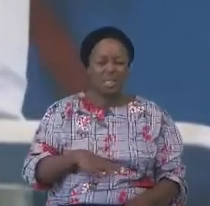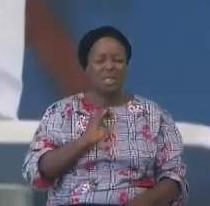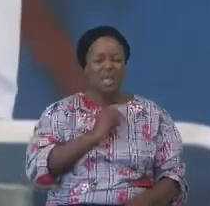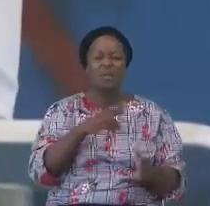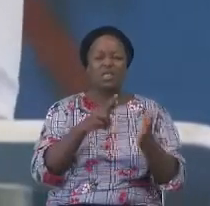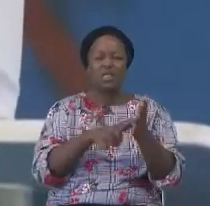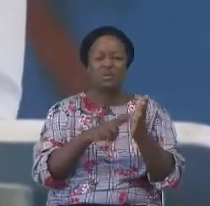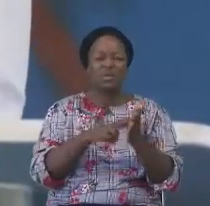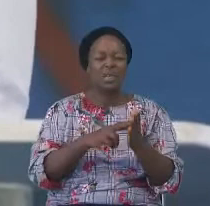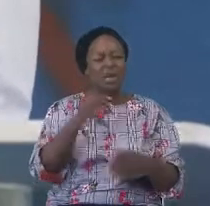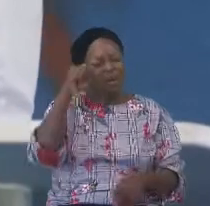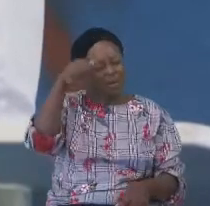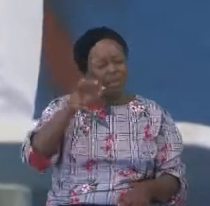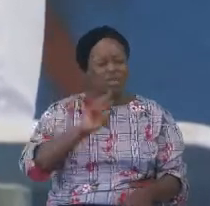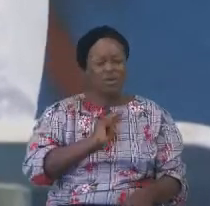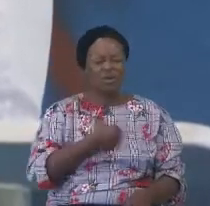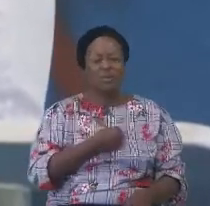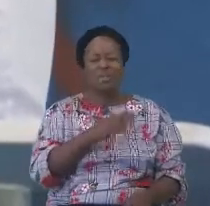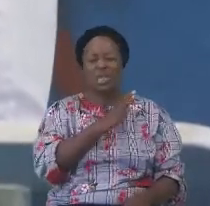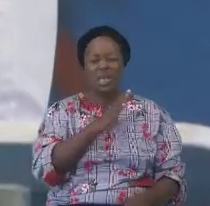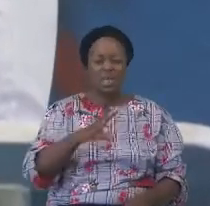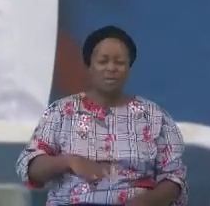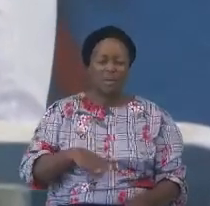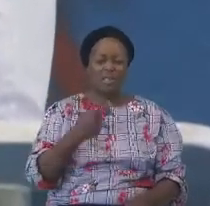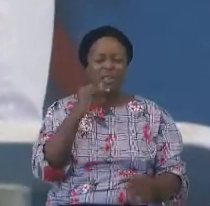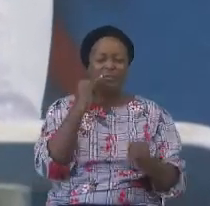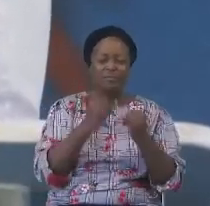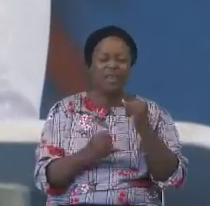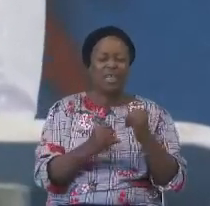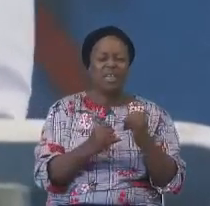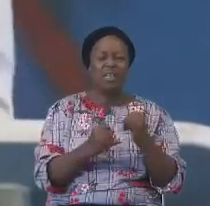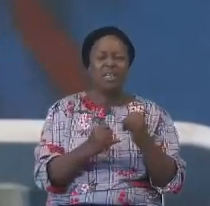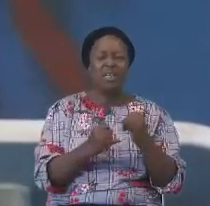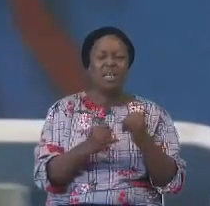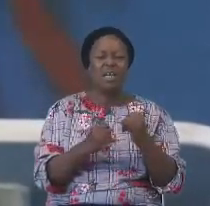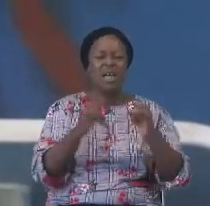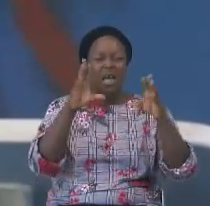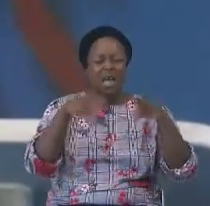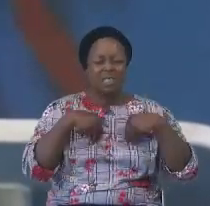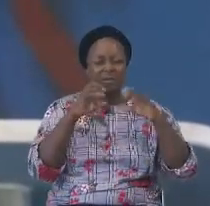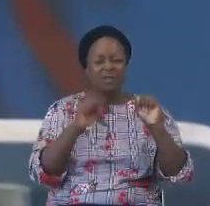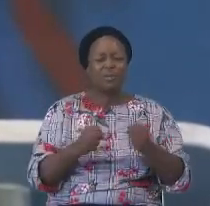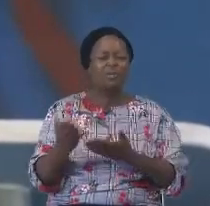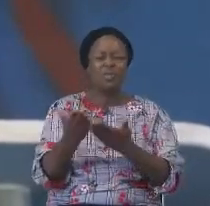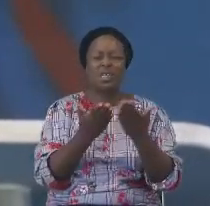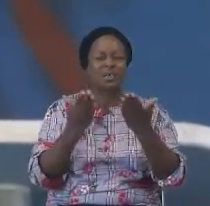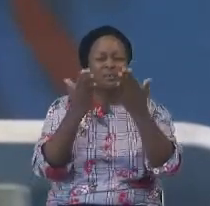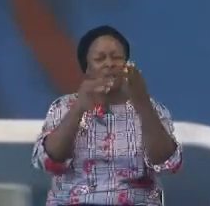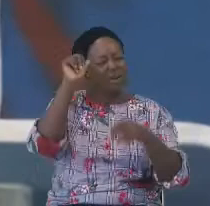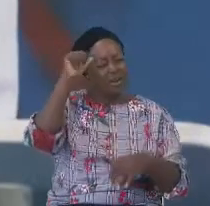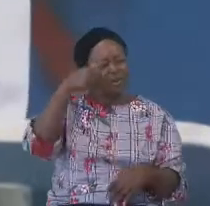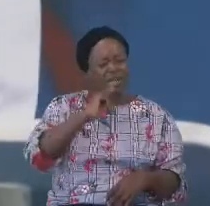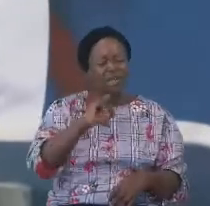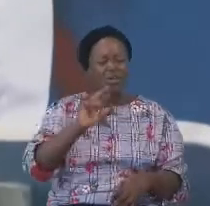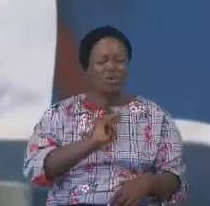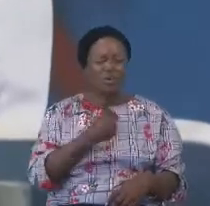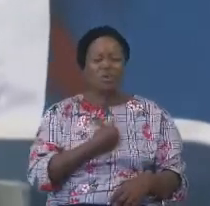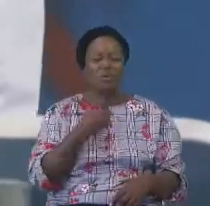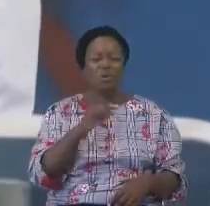Savior, reminding us Christ our substitute, reminding us Christ the